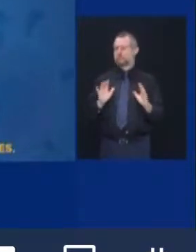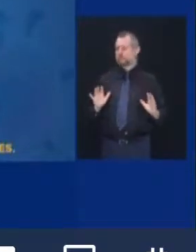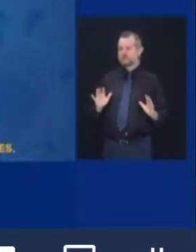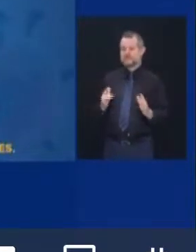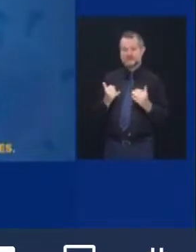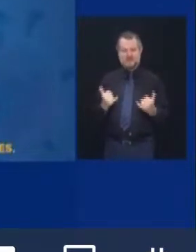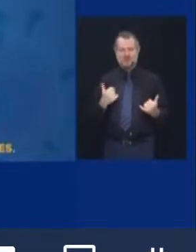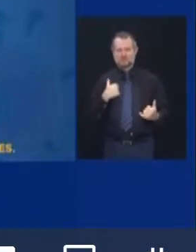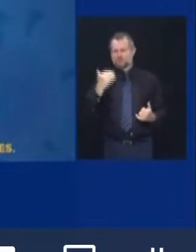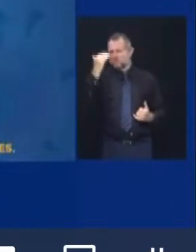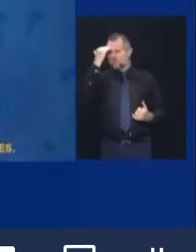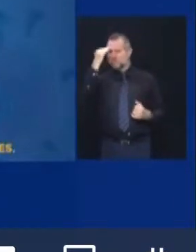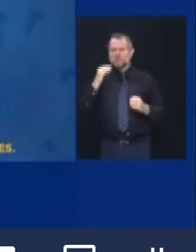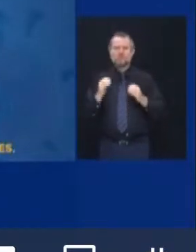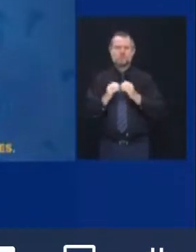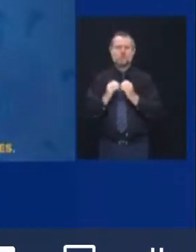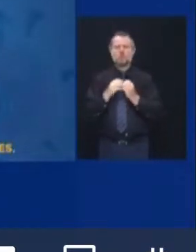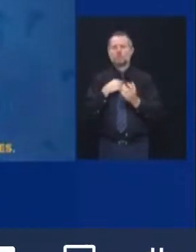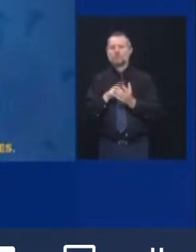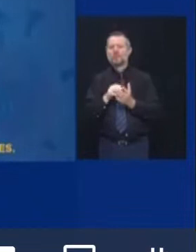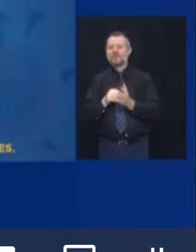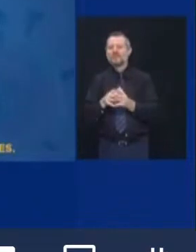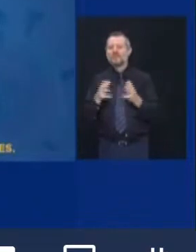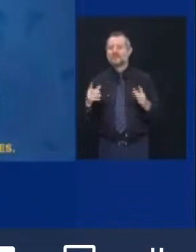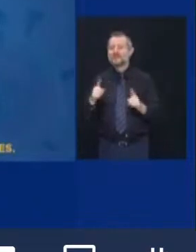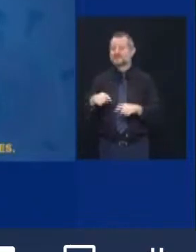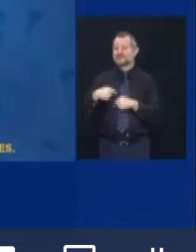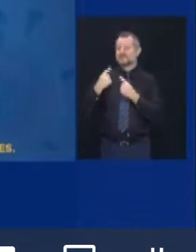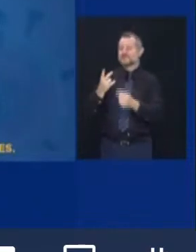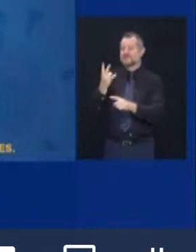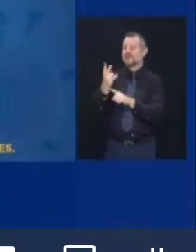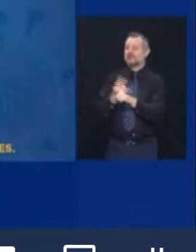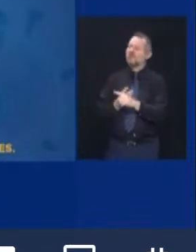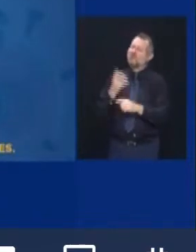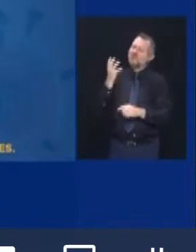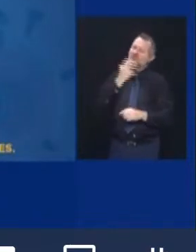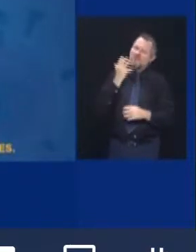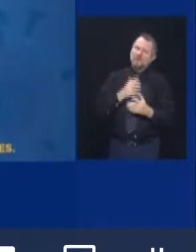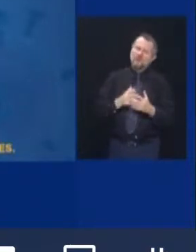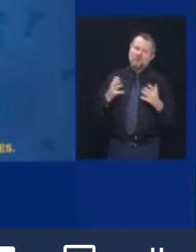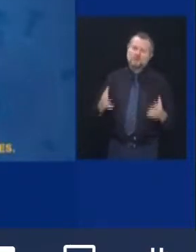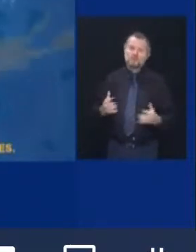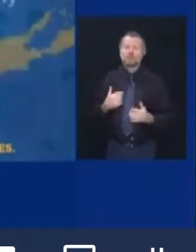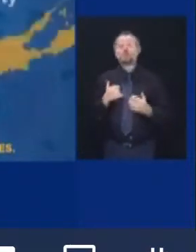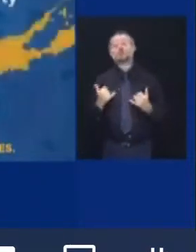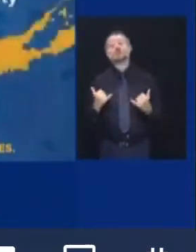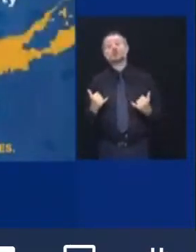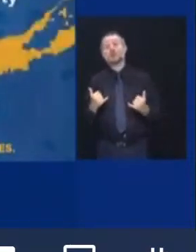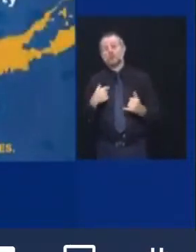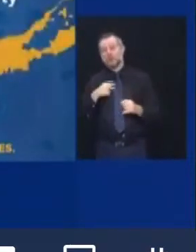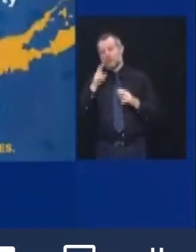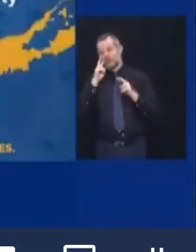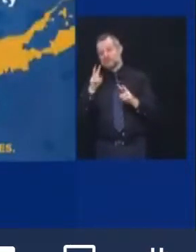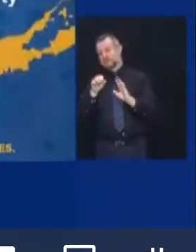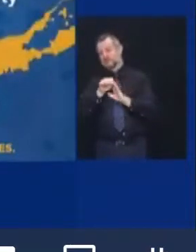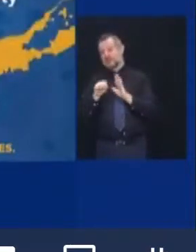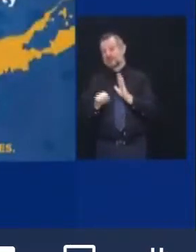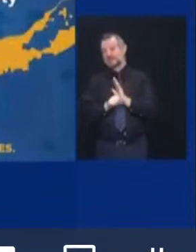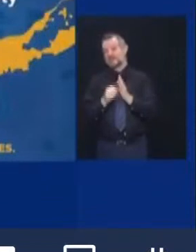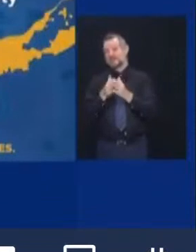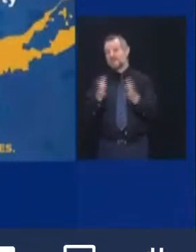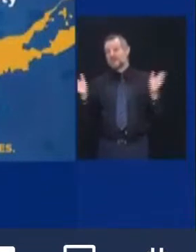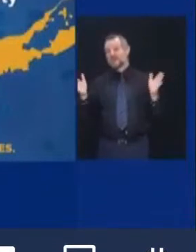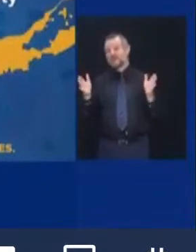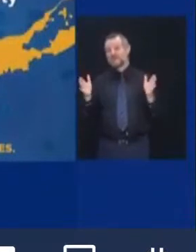sophistication because we've been at it for 7 months. So rather than looking at it on a state level or a regional level, or